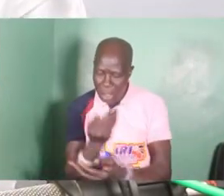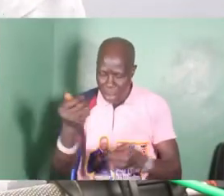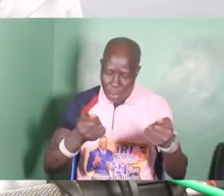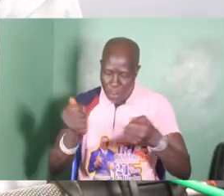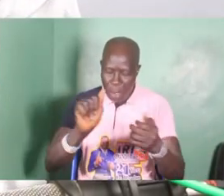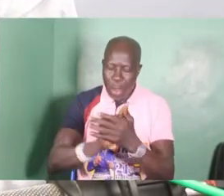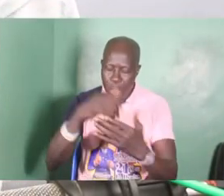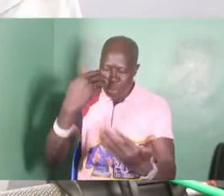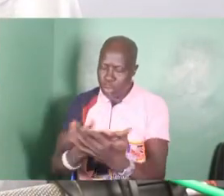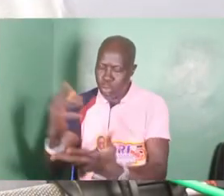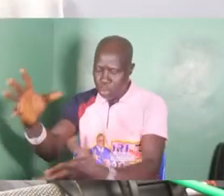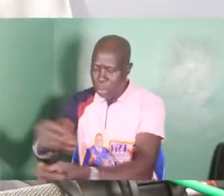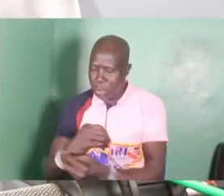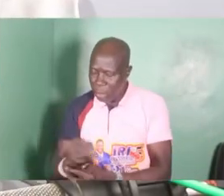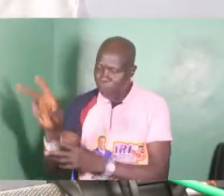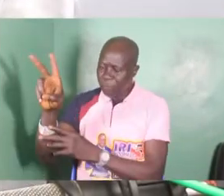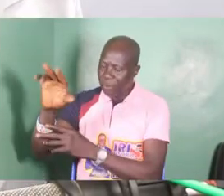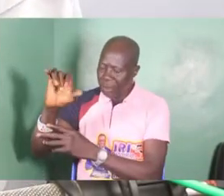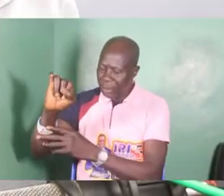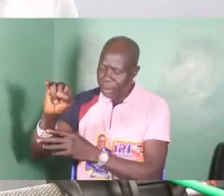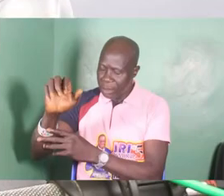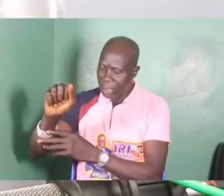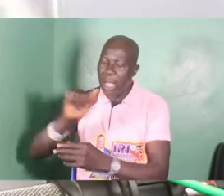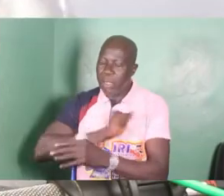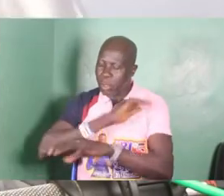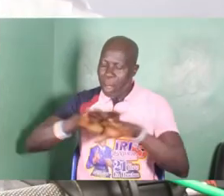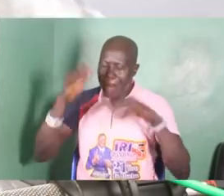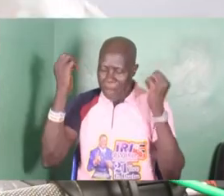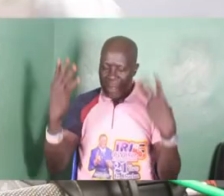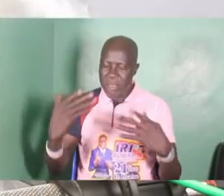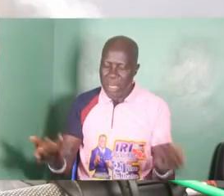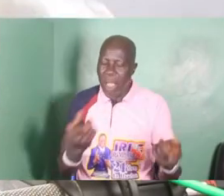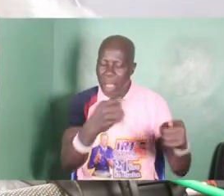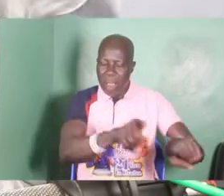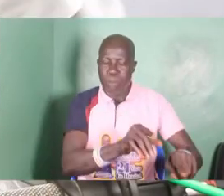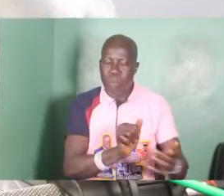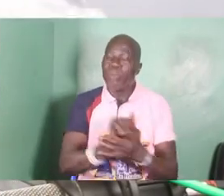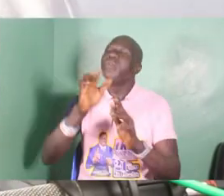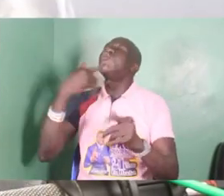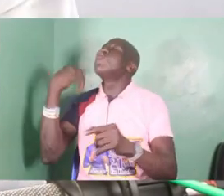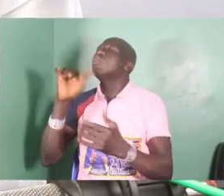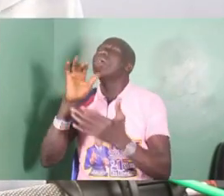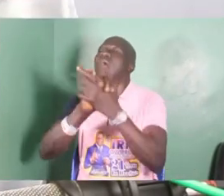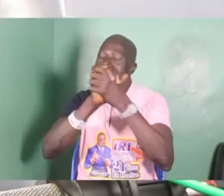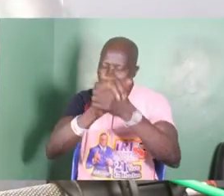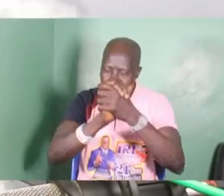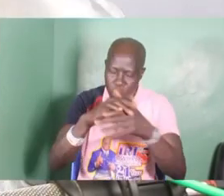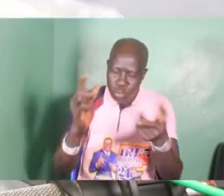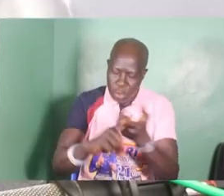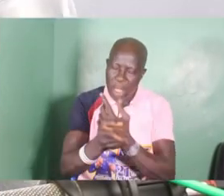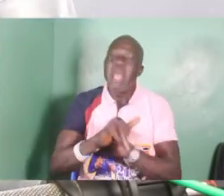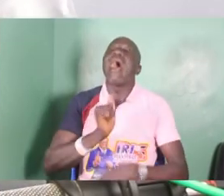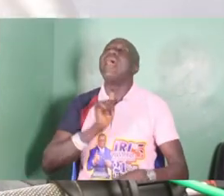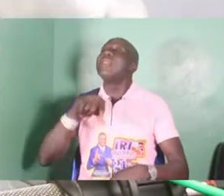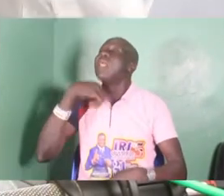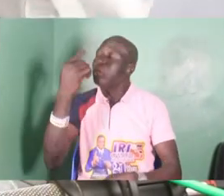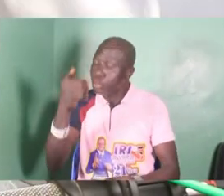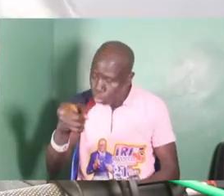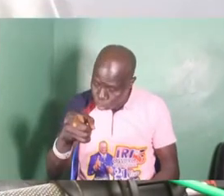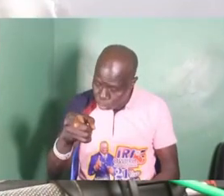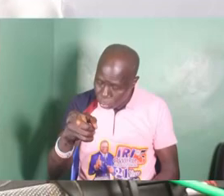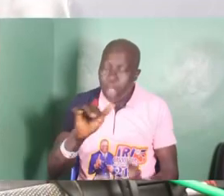gba visa. You just receive visa. Àìmọye àwọn káyọ̀ tó ṣẹlẹ̀. A lot of things of general. Tana kí kú oríire lónìí. Èmi náà sọ fún pé.